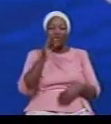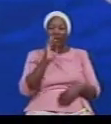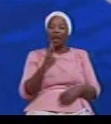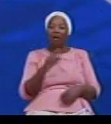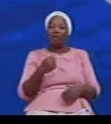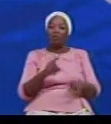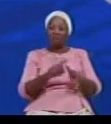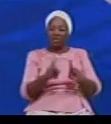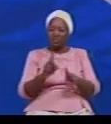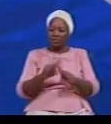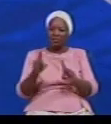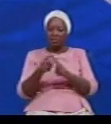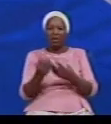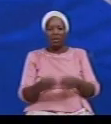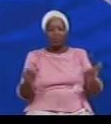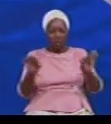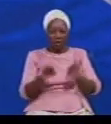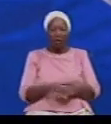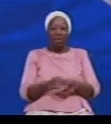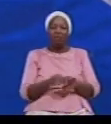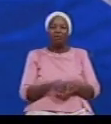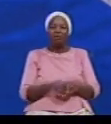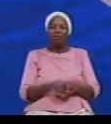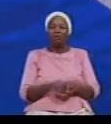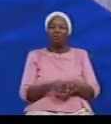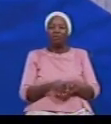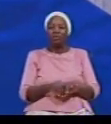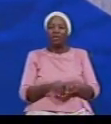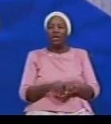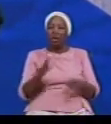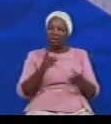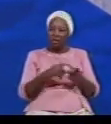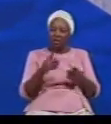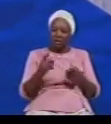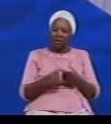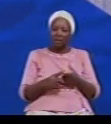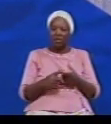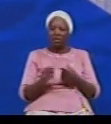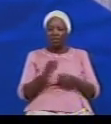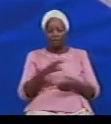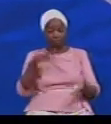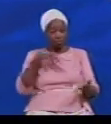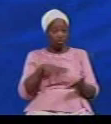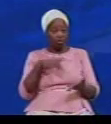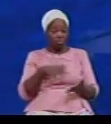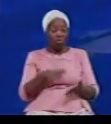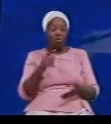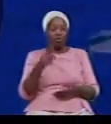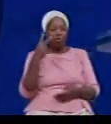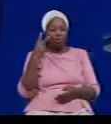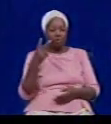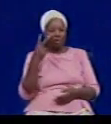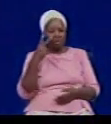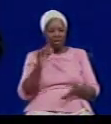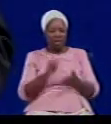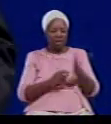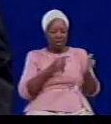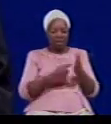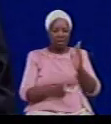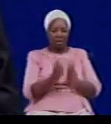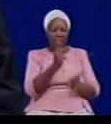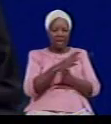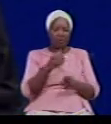different food values, nutrients in them. If you study, you'll see that this kind of fruit